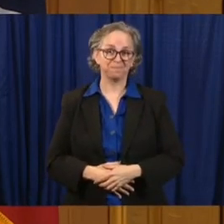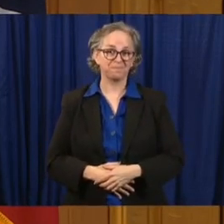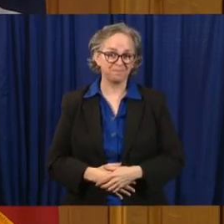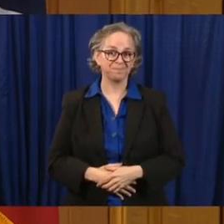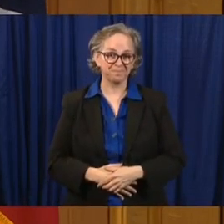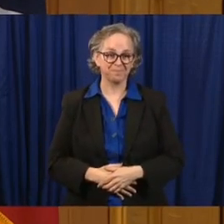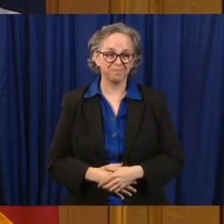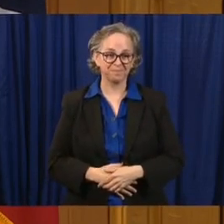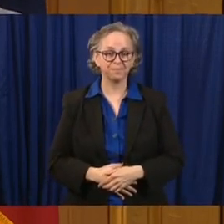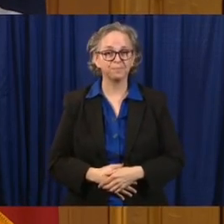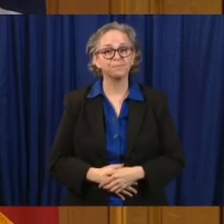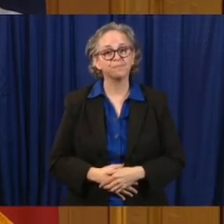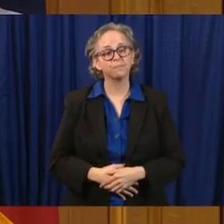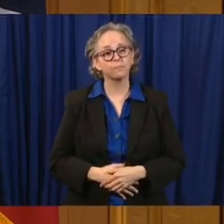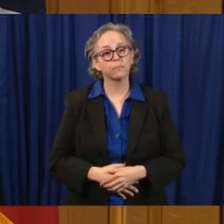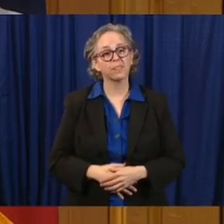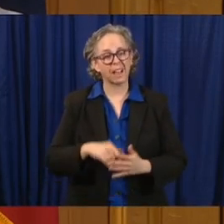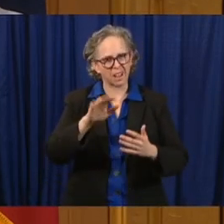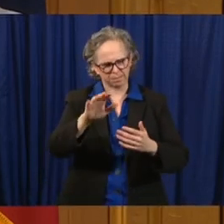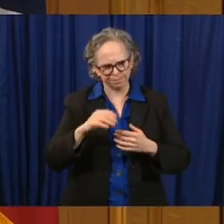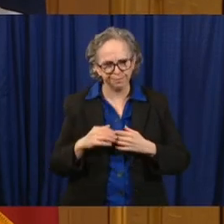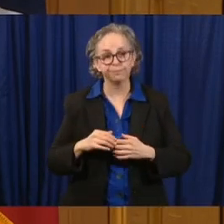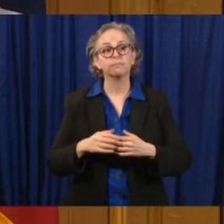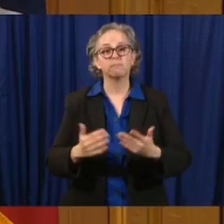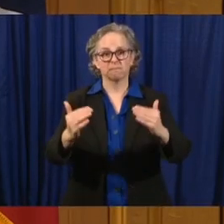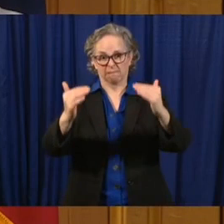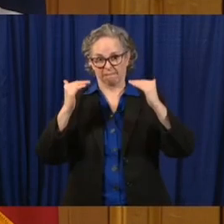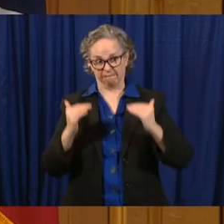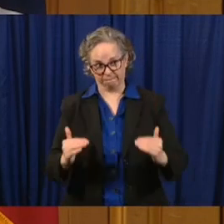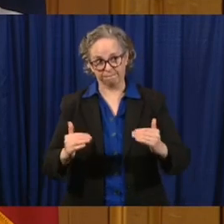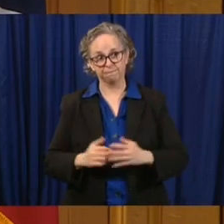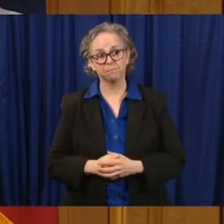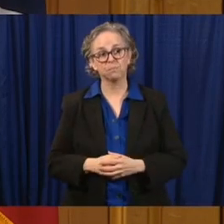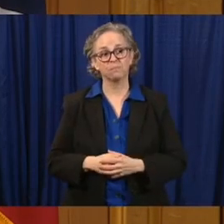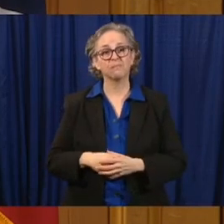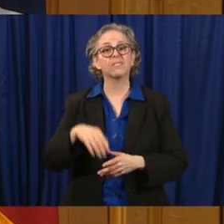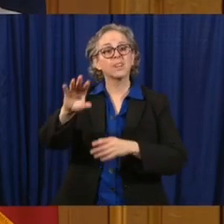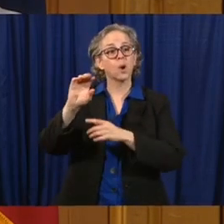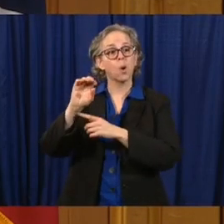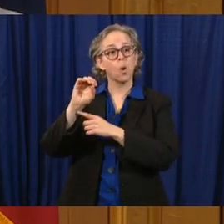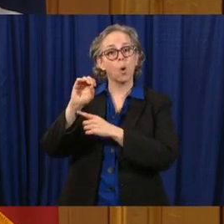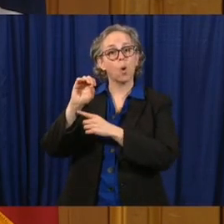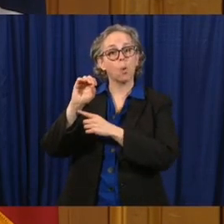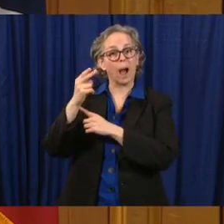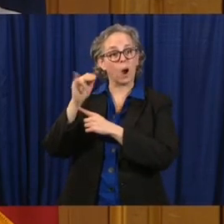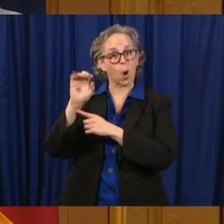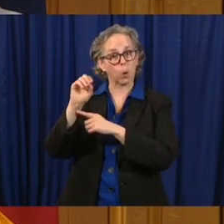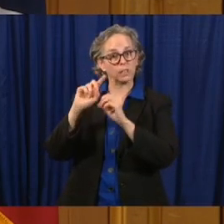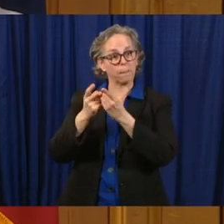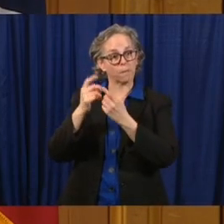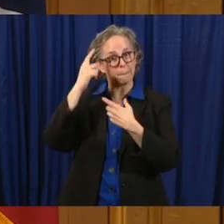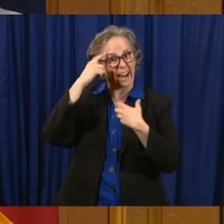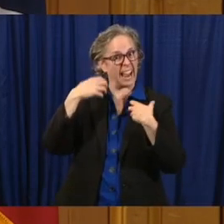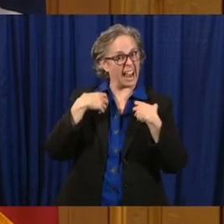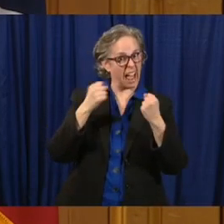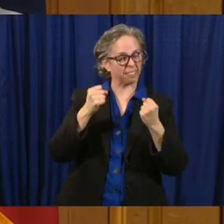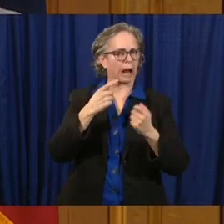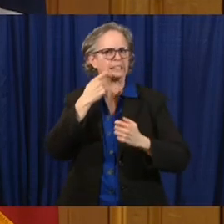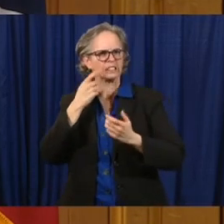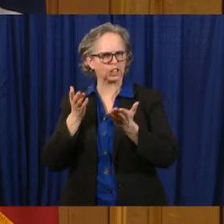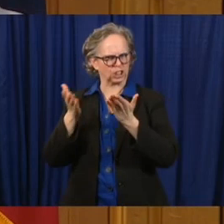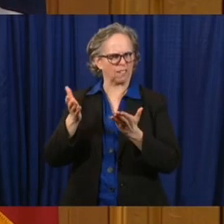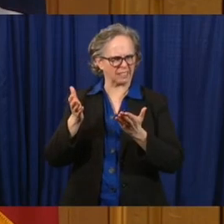that is being put forward by Ohio Department of Mental Health and Addiction Services Director Lori Acton.